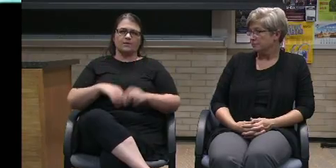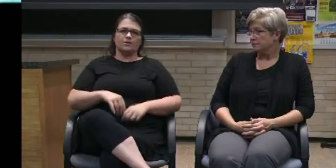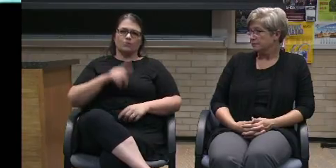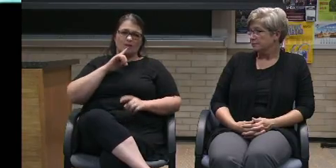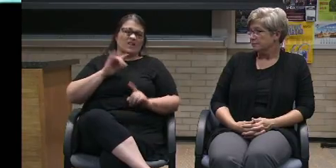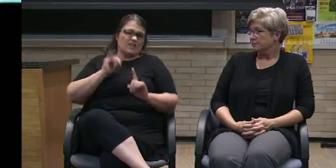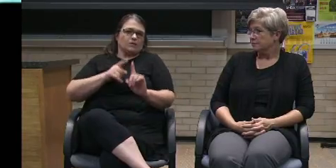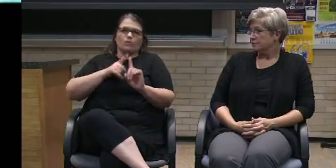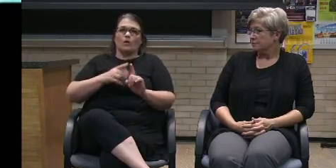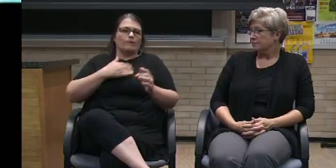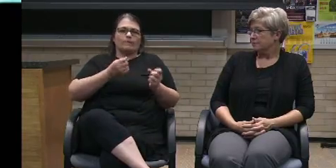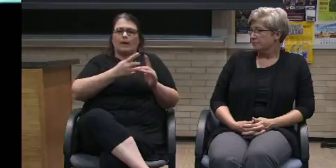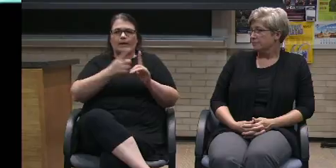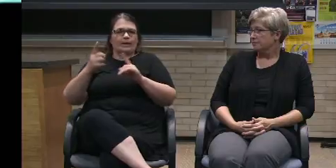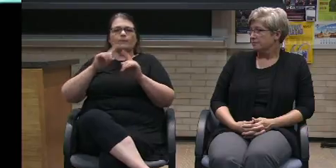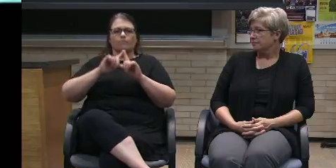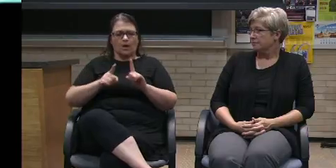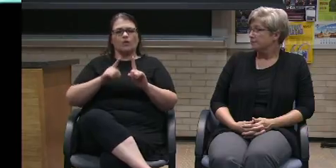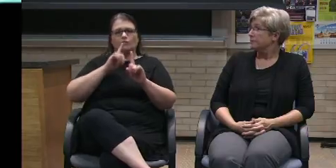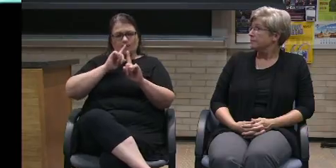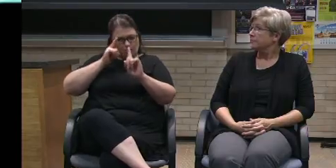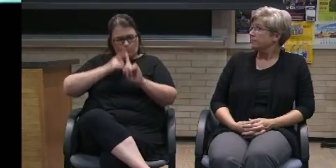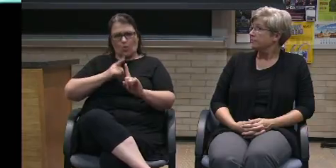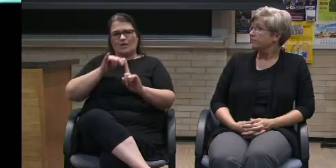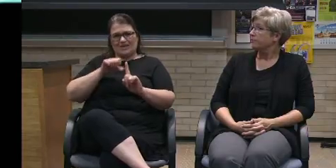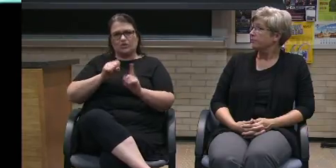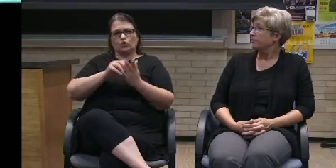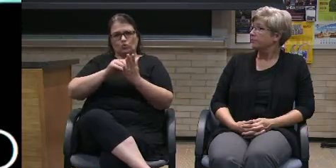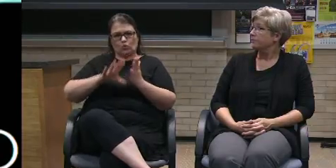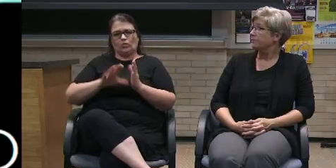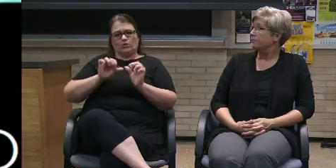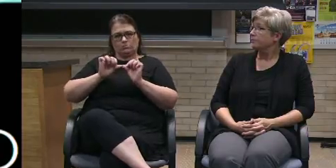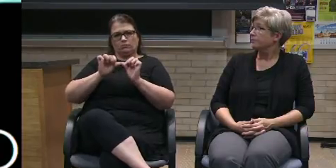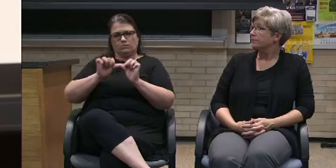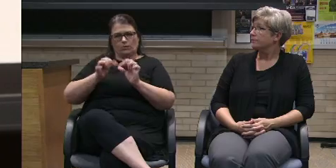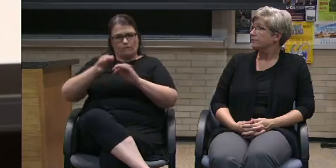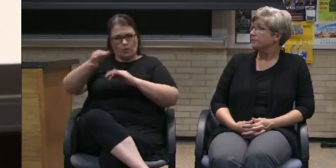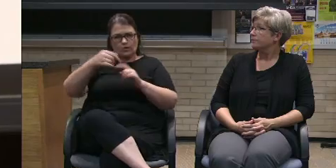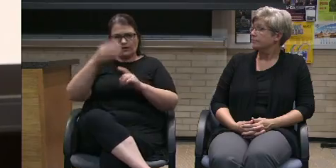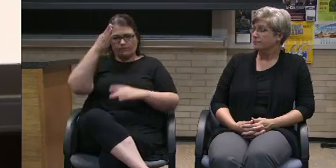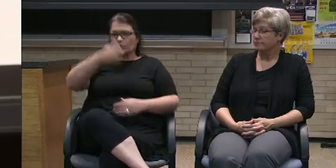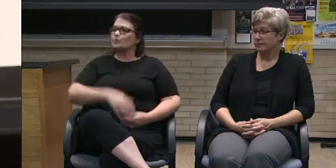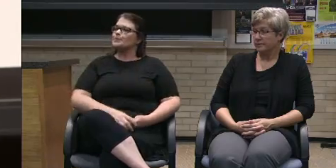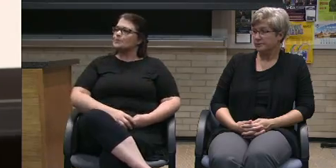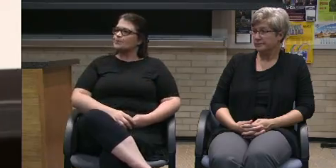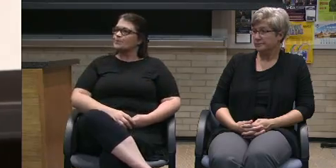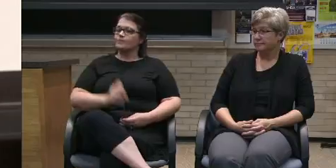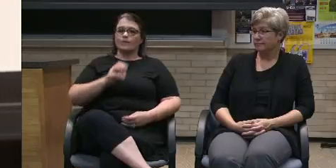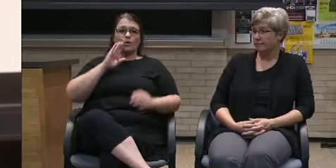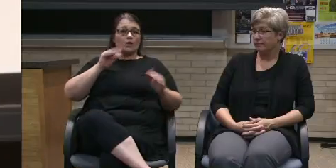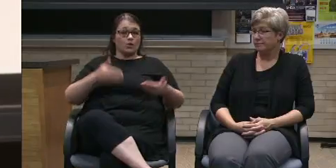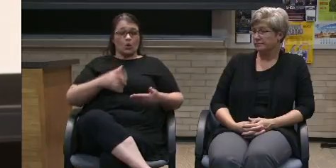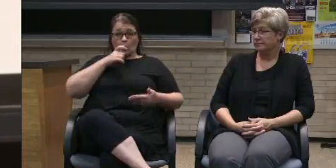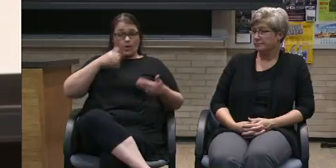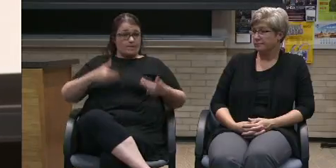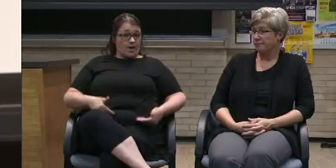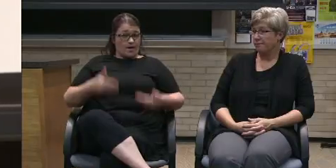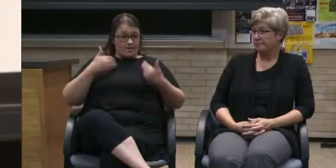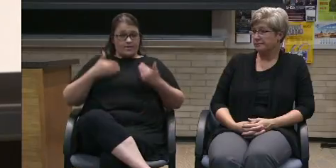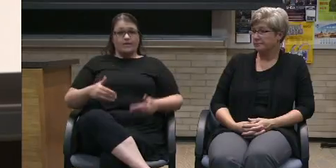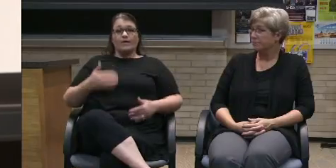to every single thing that we do is about moving students forward. So if we move forward to an introduction, who am I? I'm